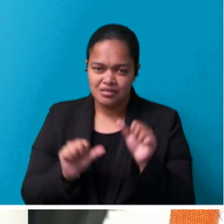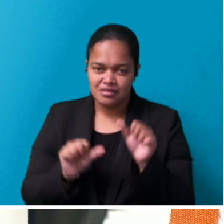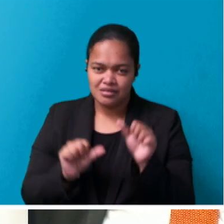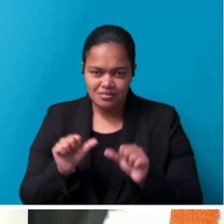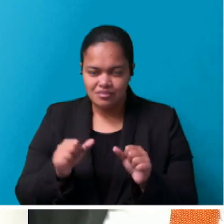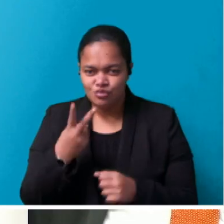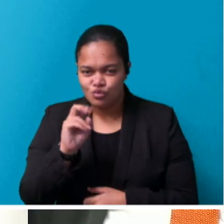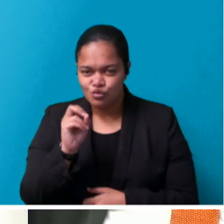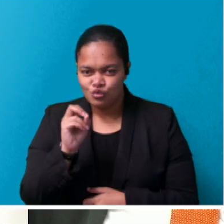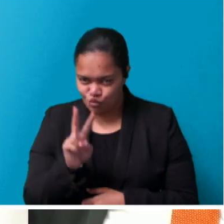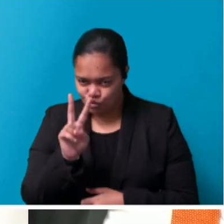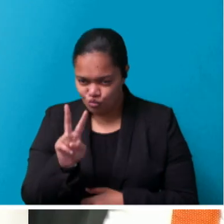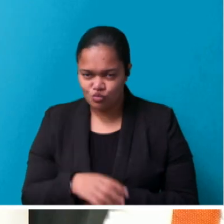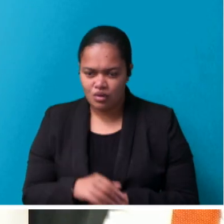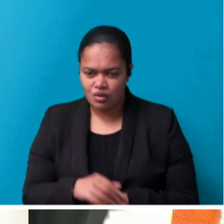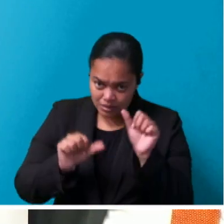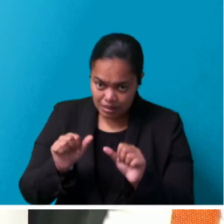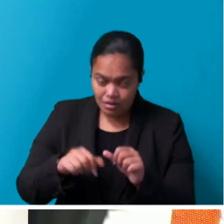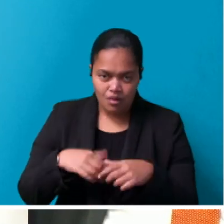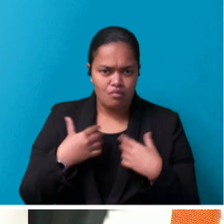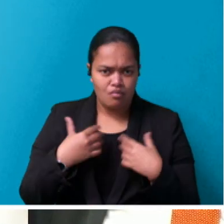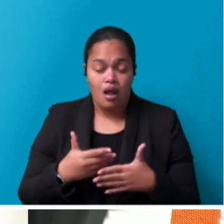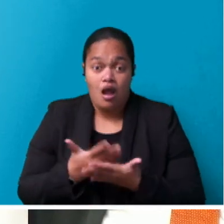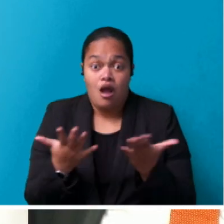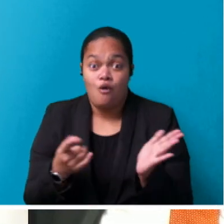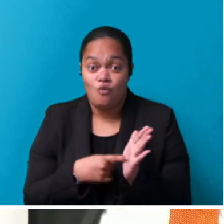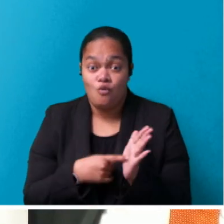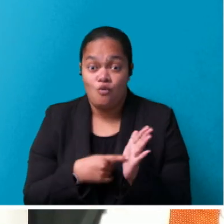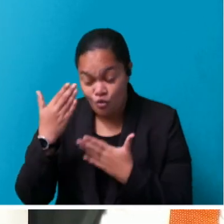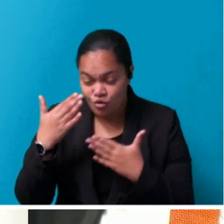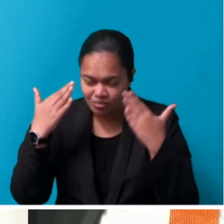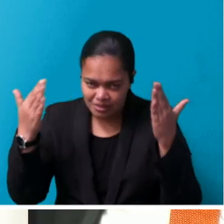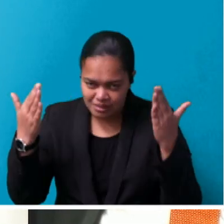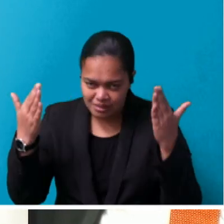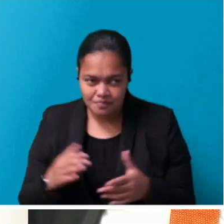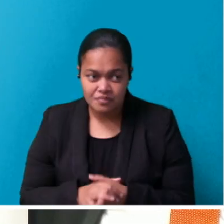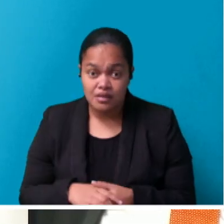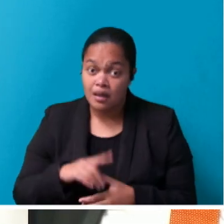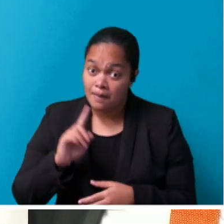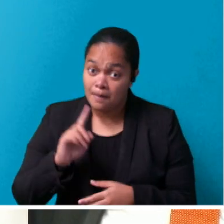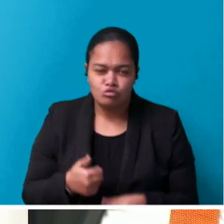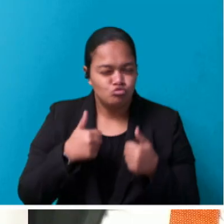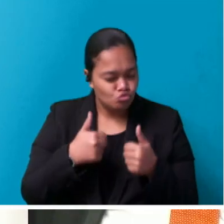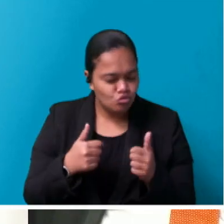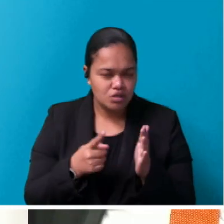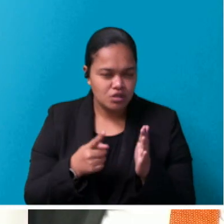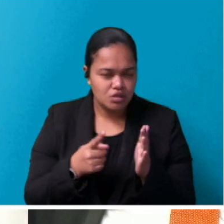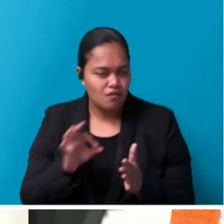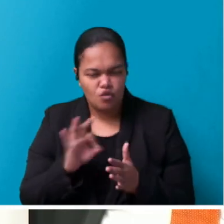2022. However, Honorable Speaker, just being good enough is not our end